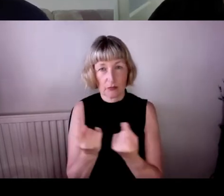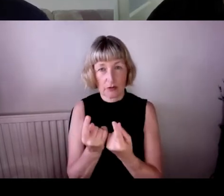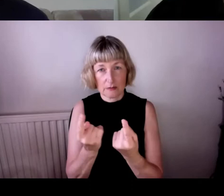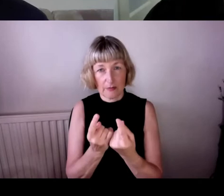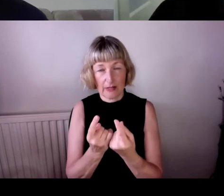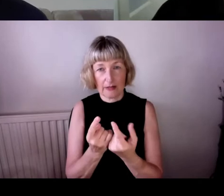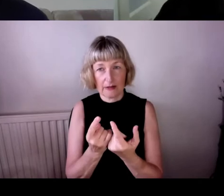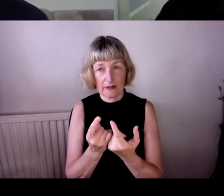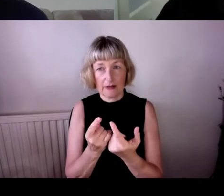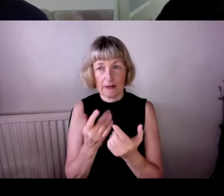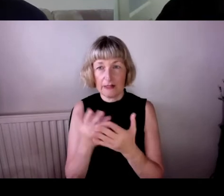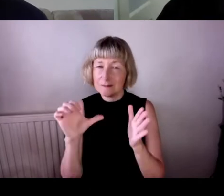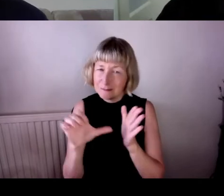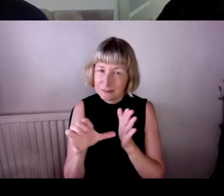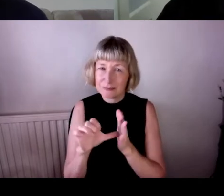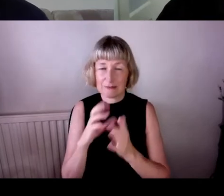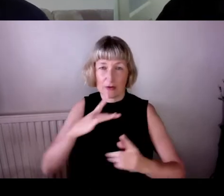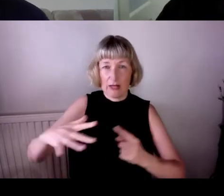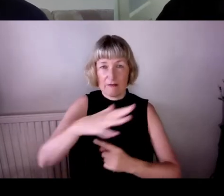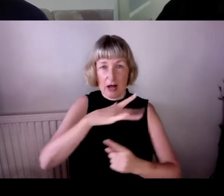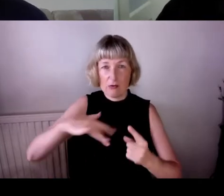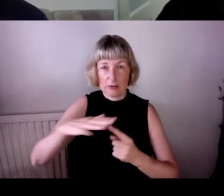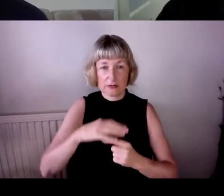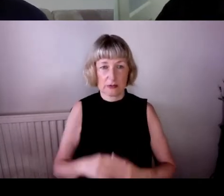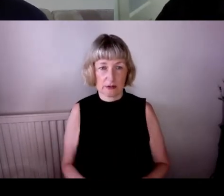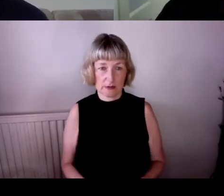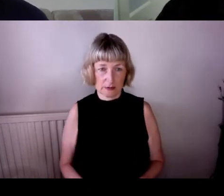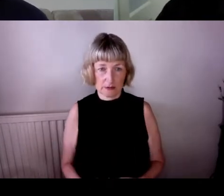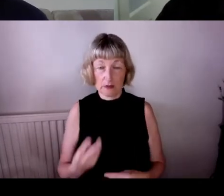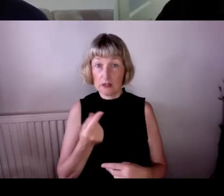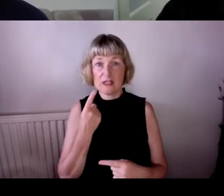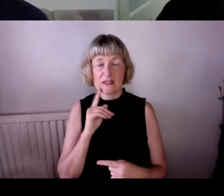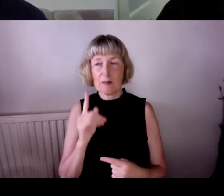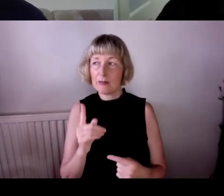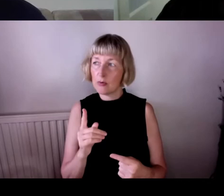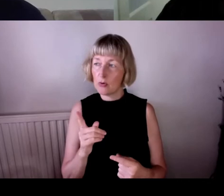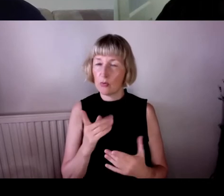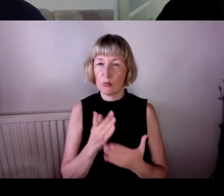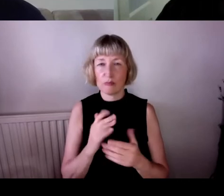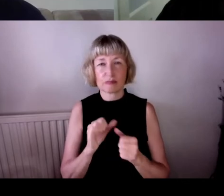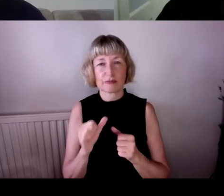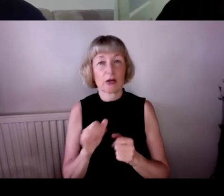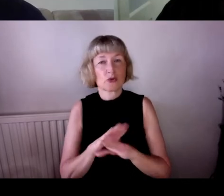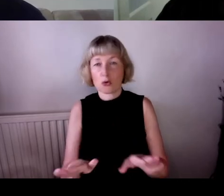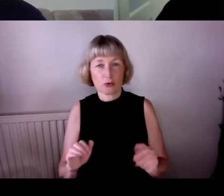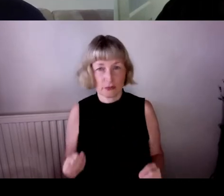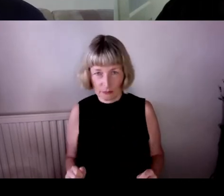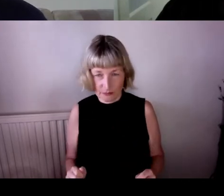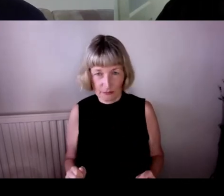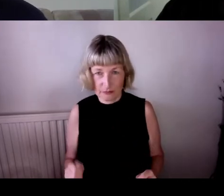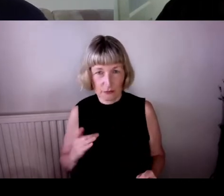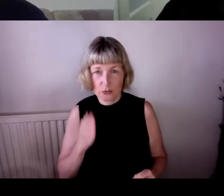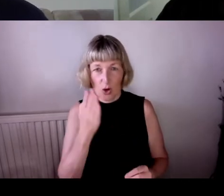a very difficult space. Some people, I won't say they can't do it, but they would rather not do it. And they would rather, if